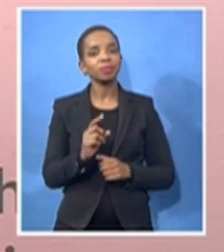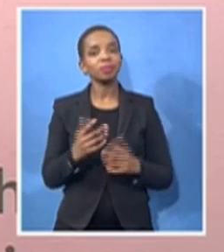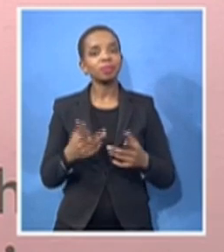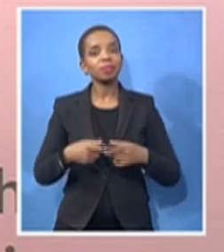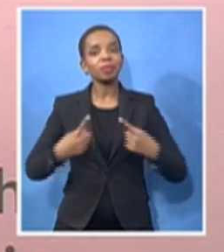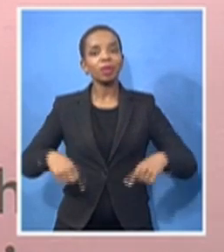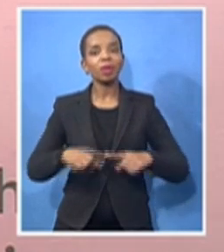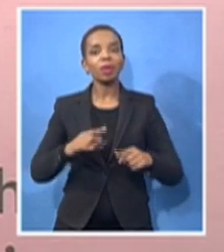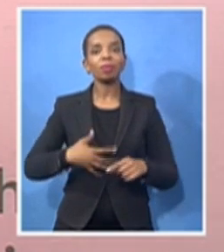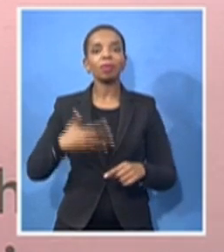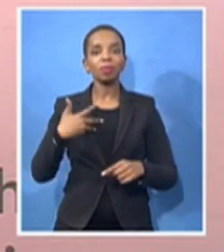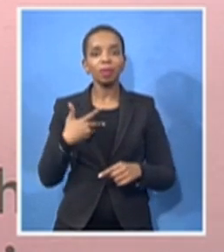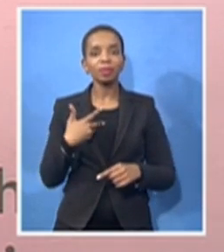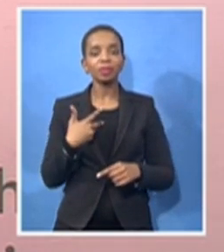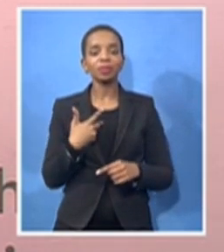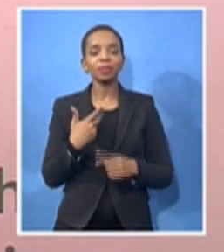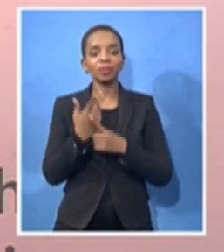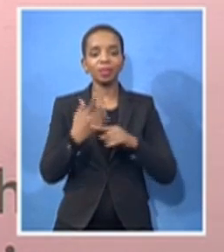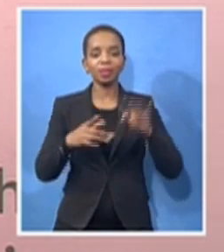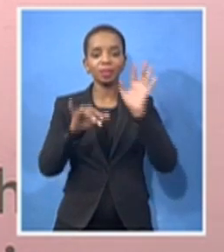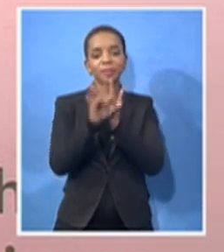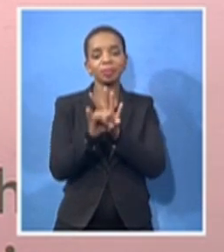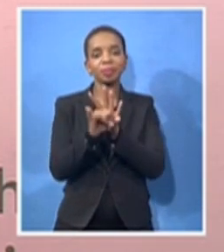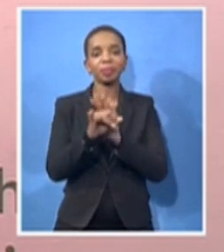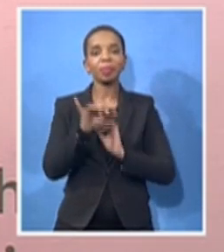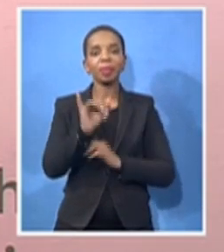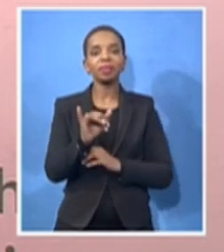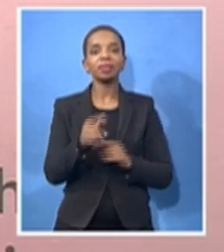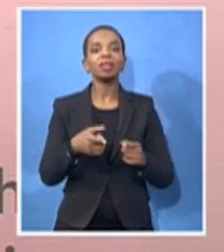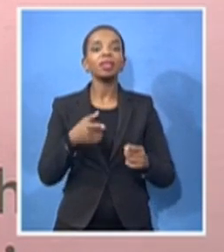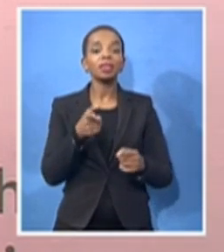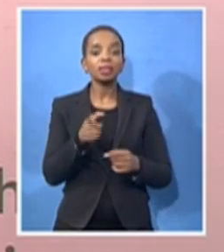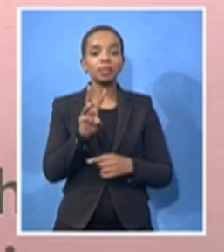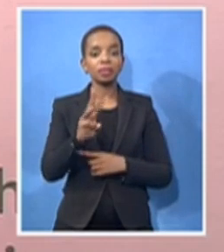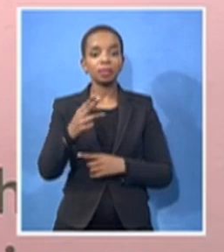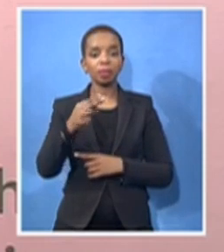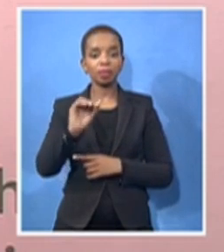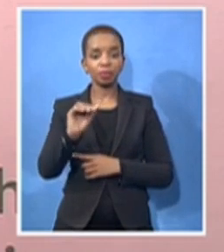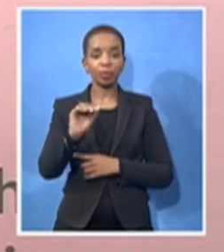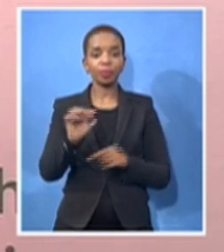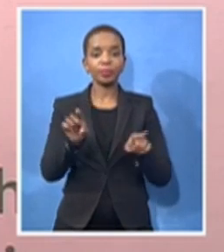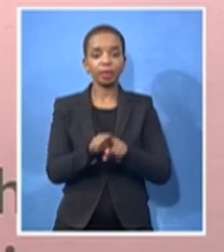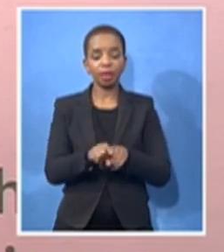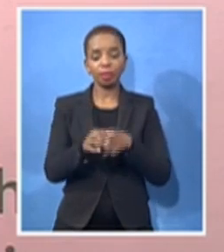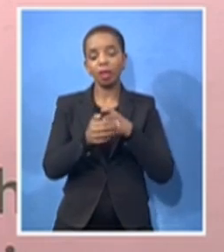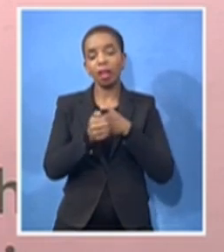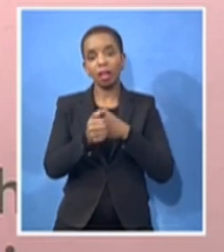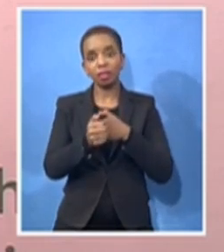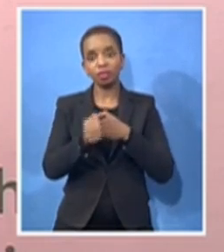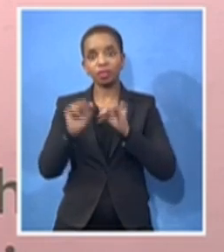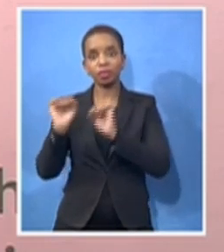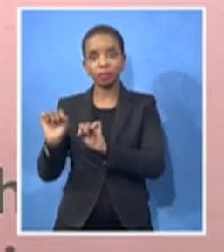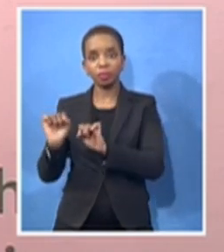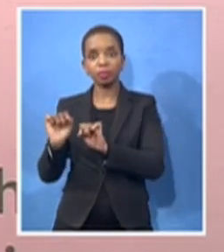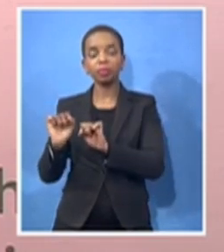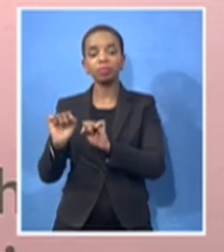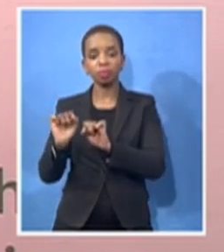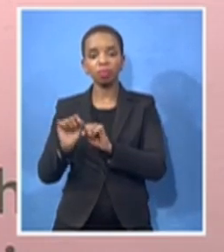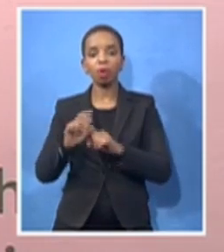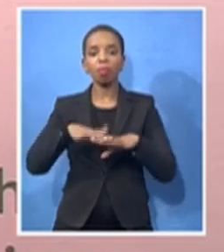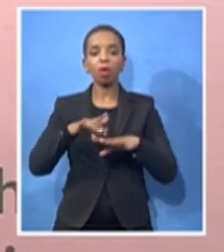the WHO and its leadership, particularly the Director General, Dr. Tedros Ghebreyesus, for